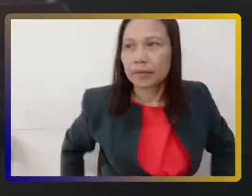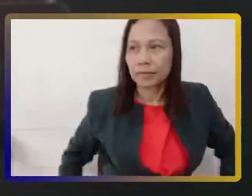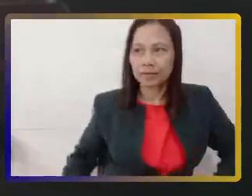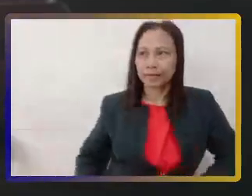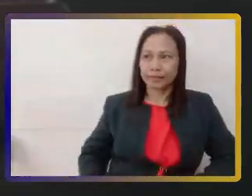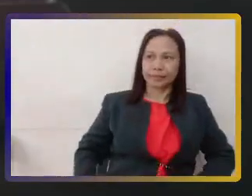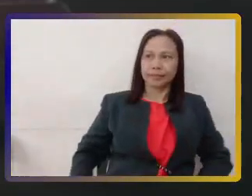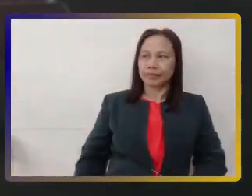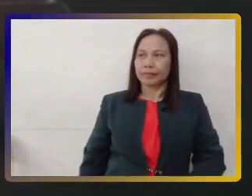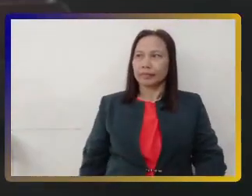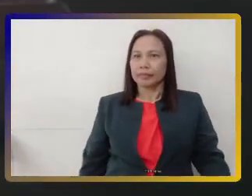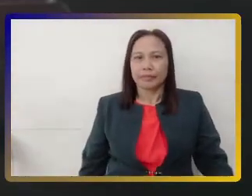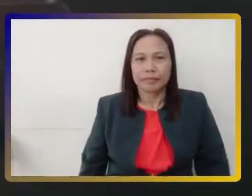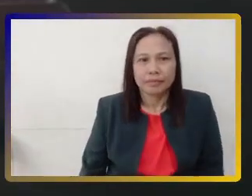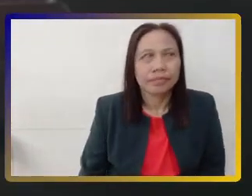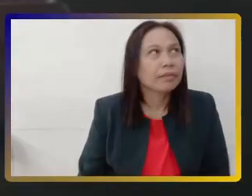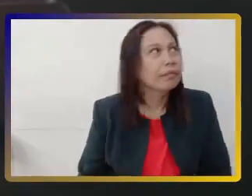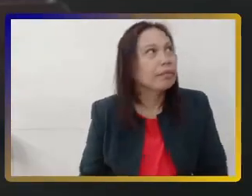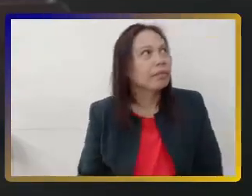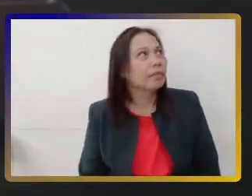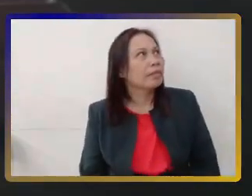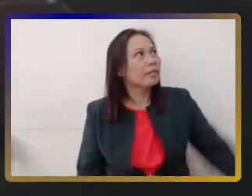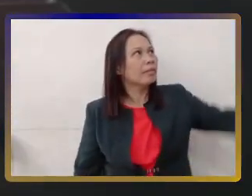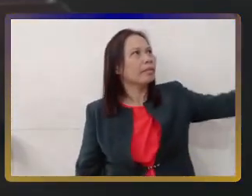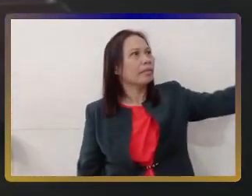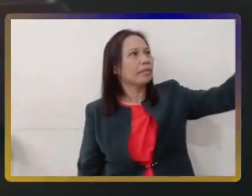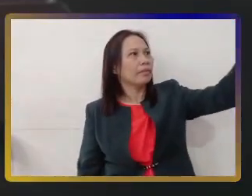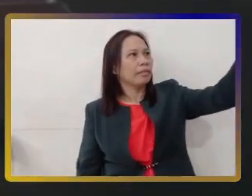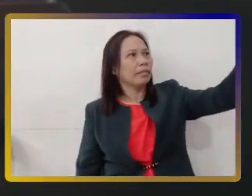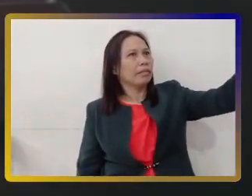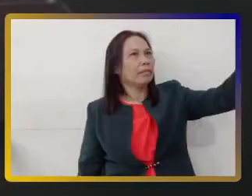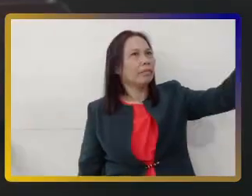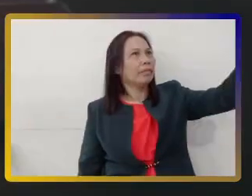bibl and let's continue to pray andol